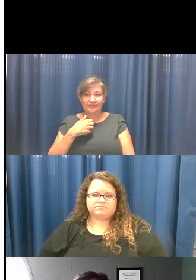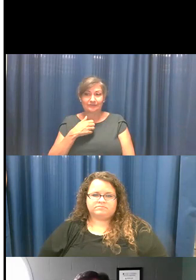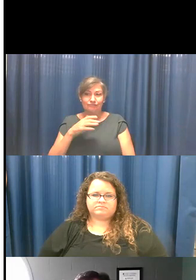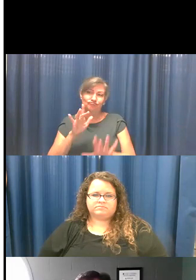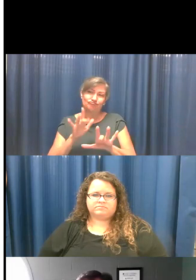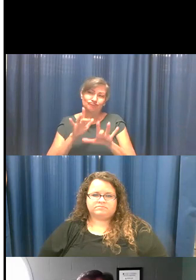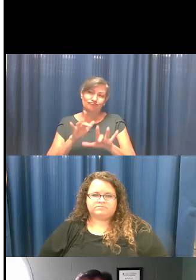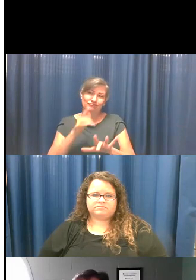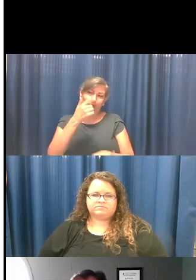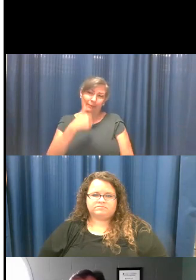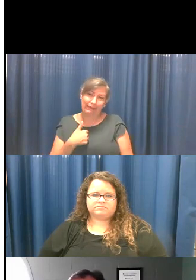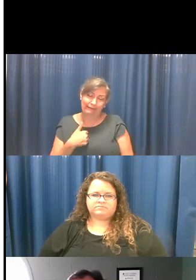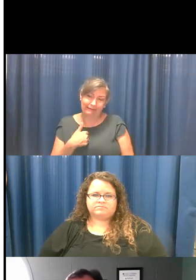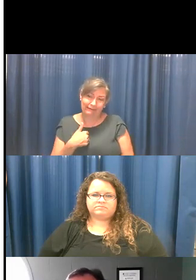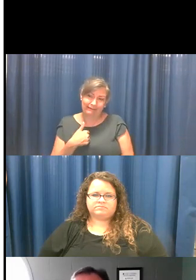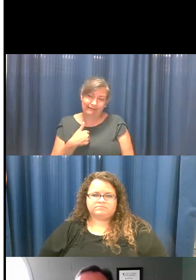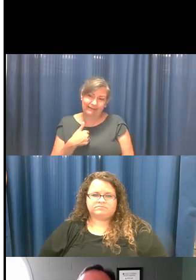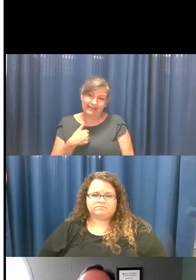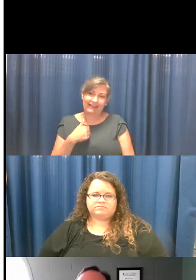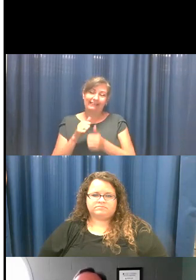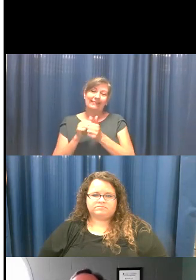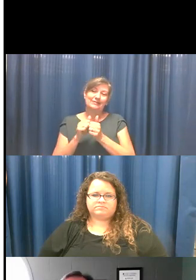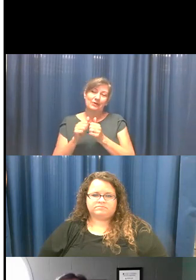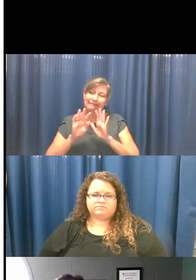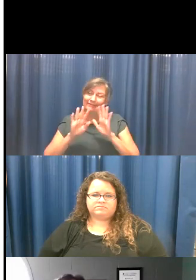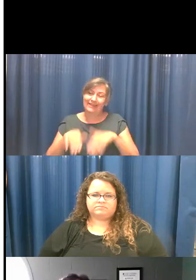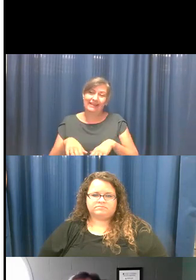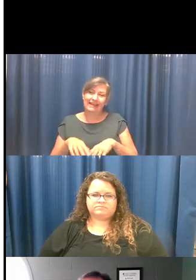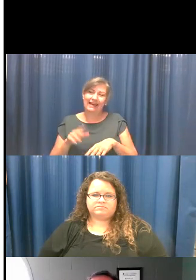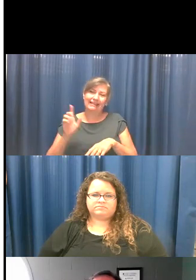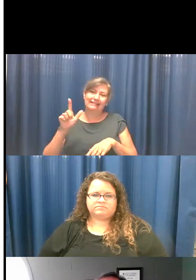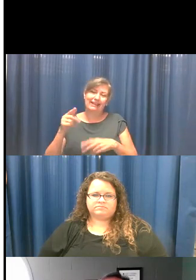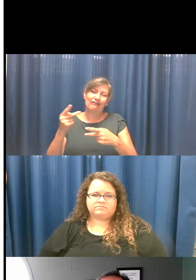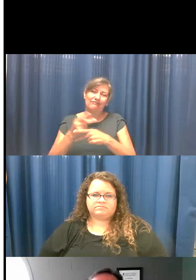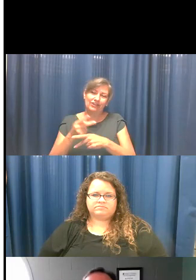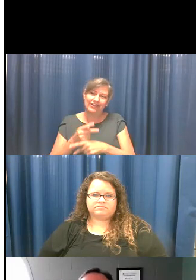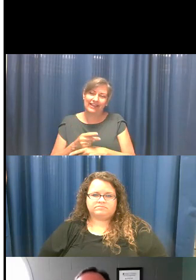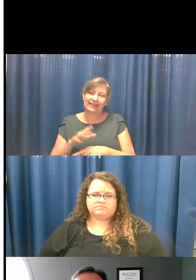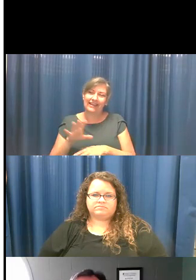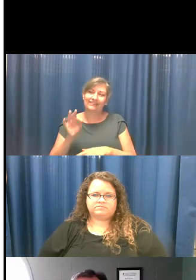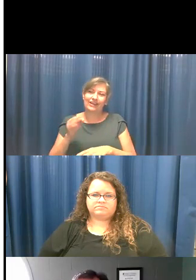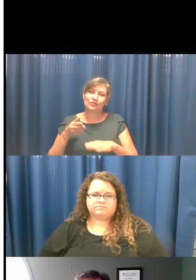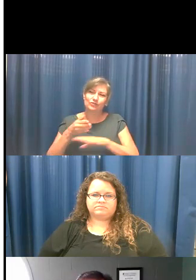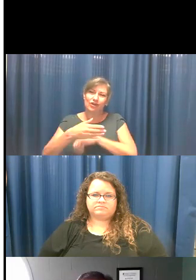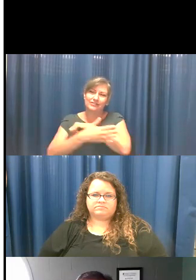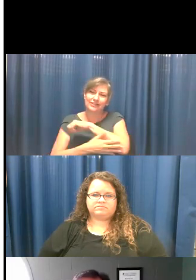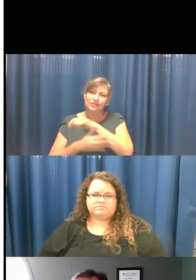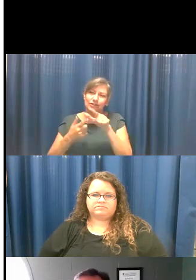about the sports thing. I did eventually figure it out and found cross country and